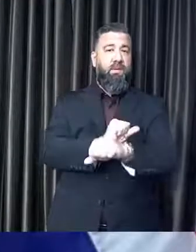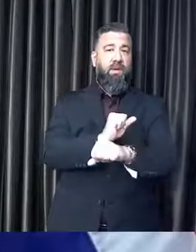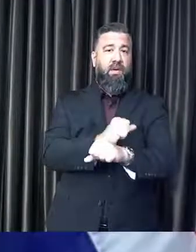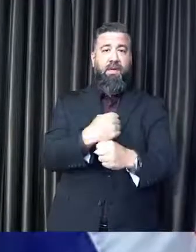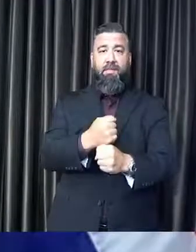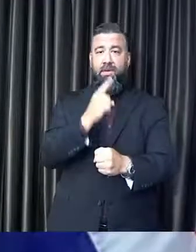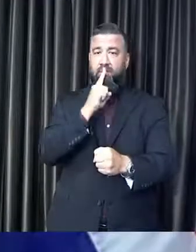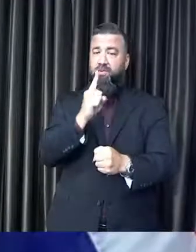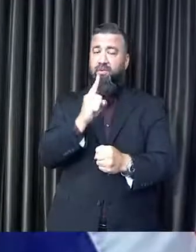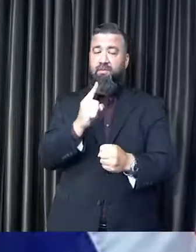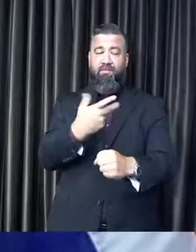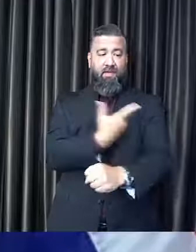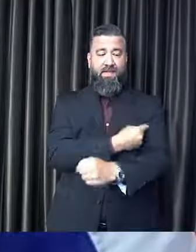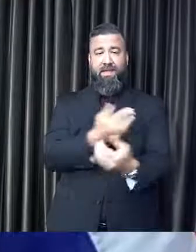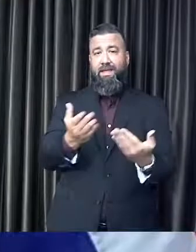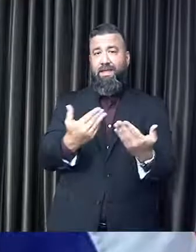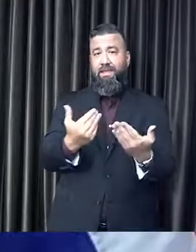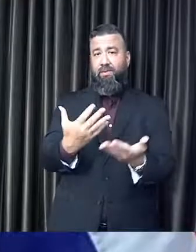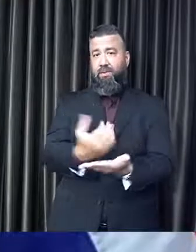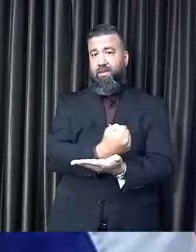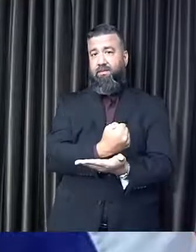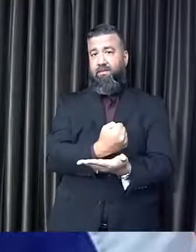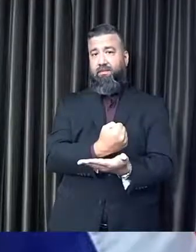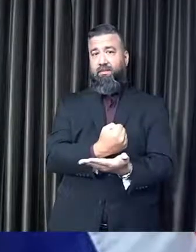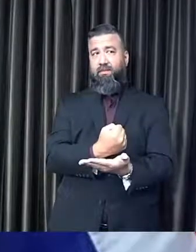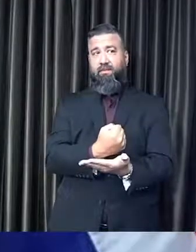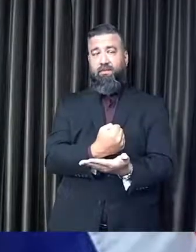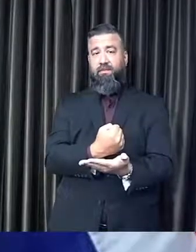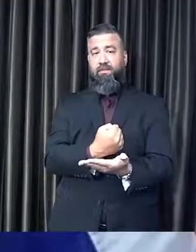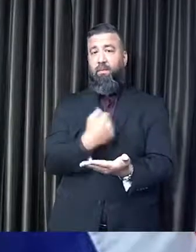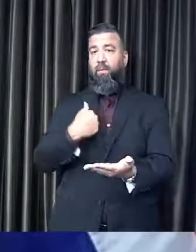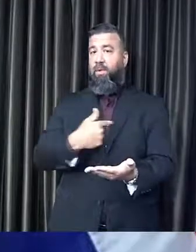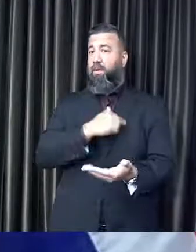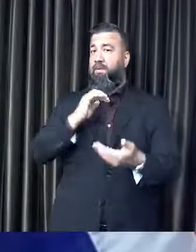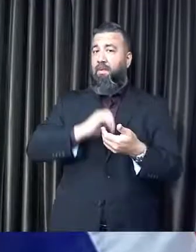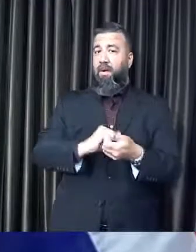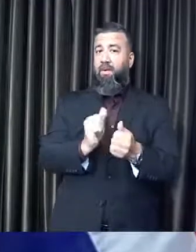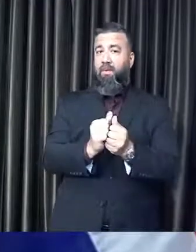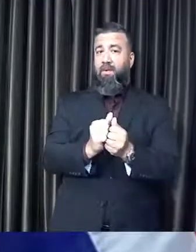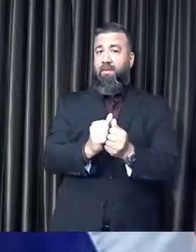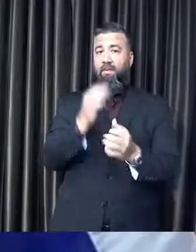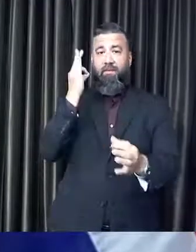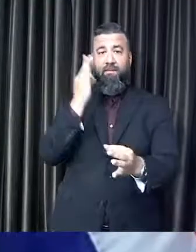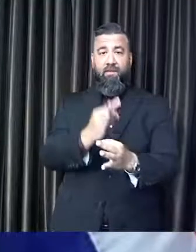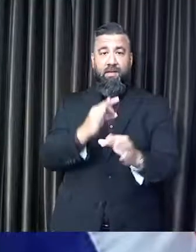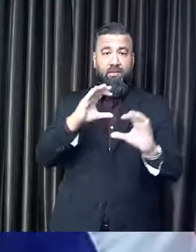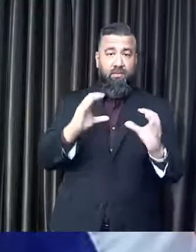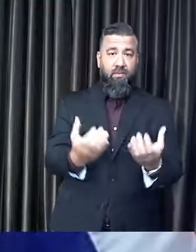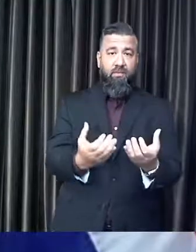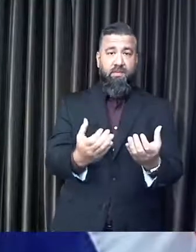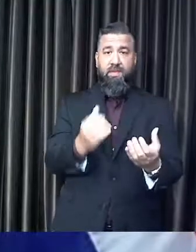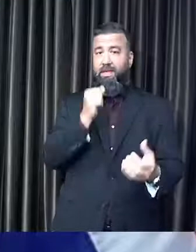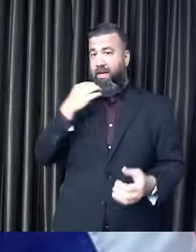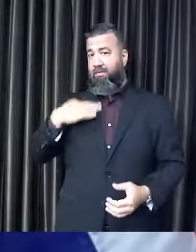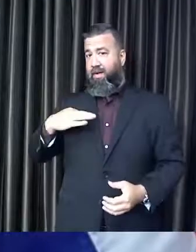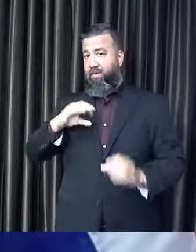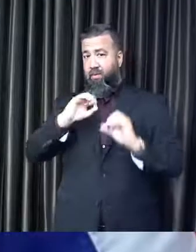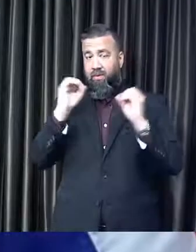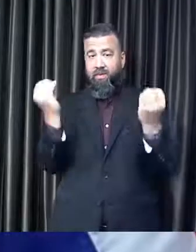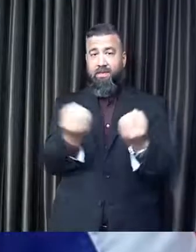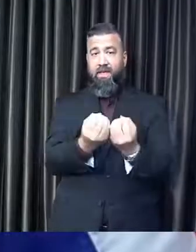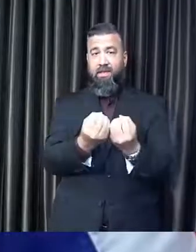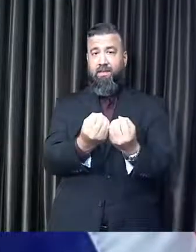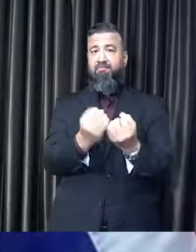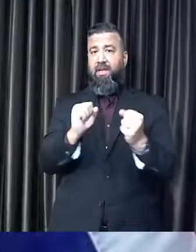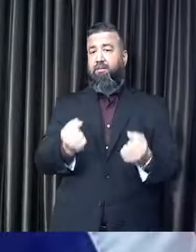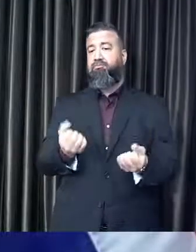easier to get in St. Louis County. We're partnering with faith-based groups, nonprofits, and companies to bring the shots directly to